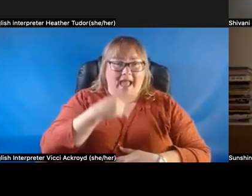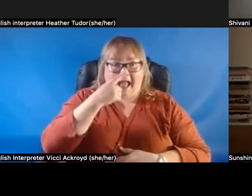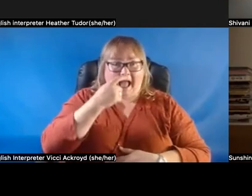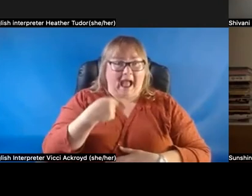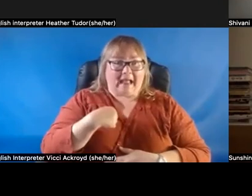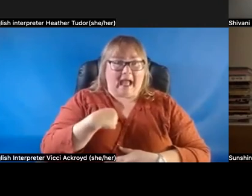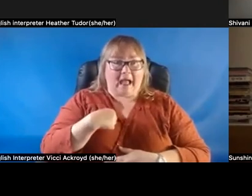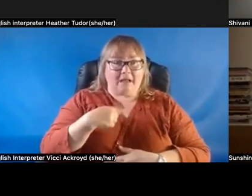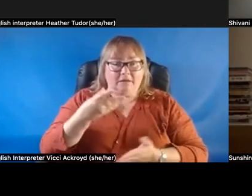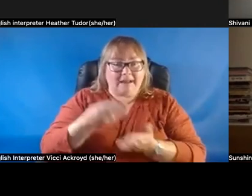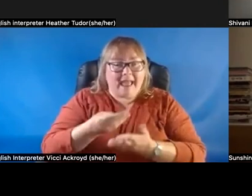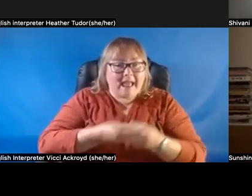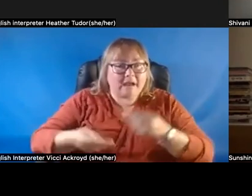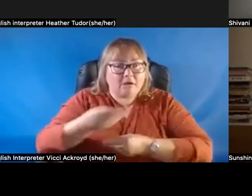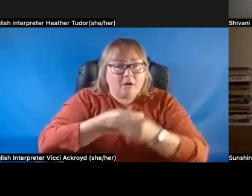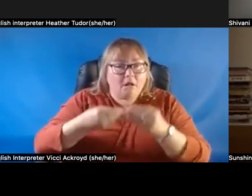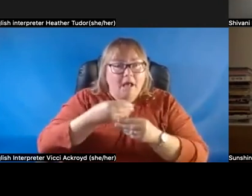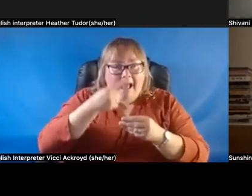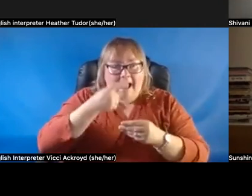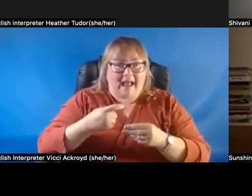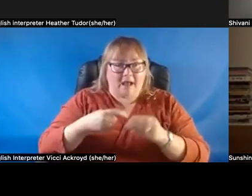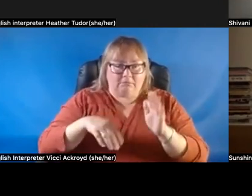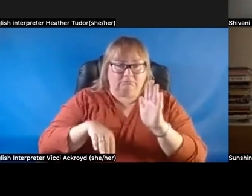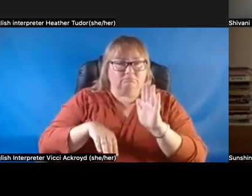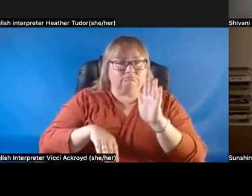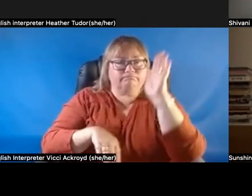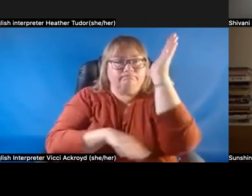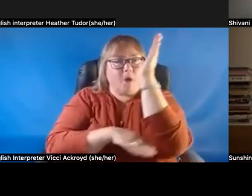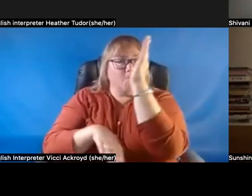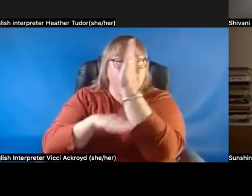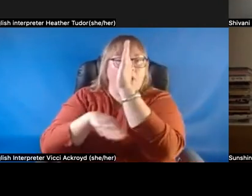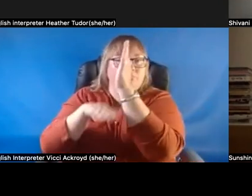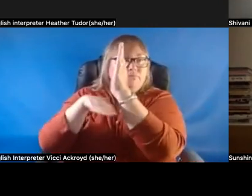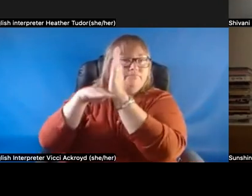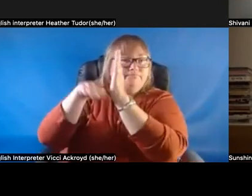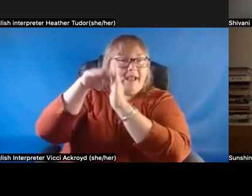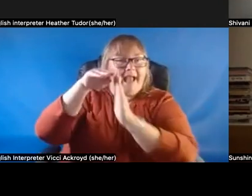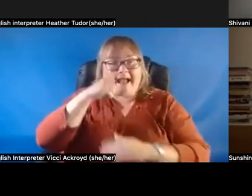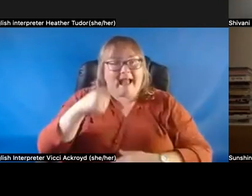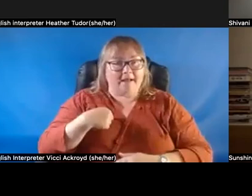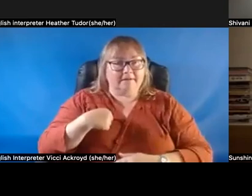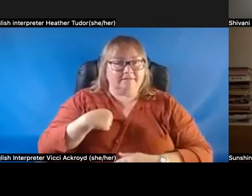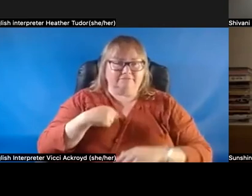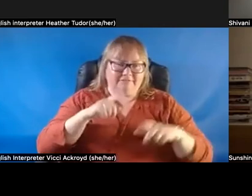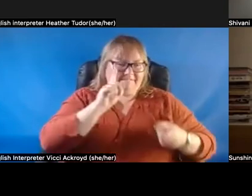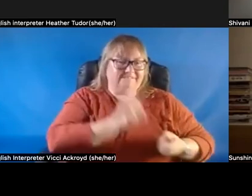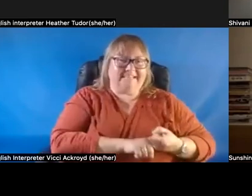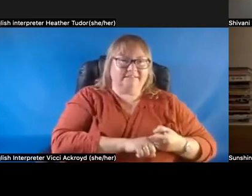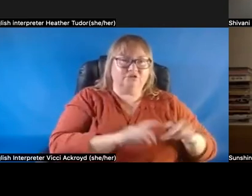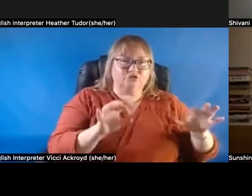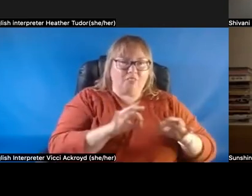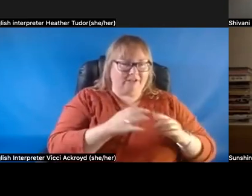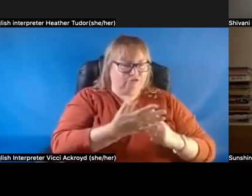that ecological like step ladder and be able to go up further without being as like